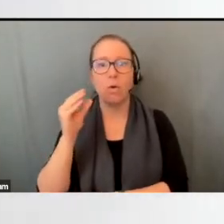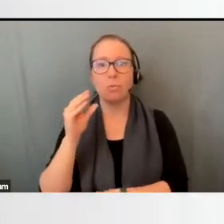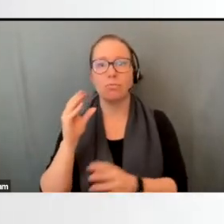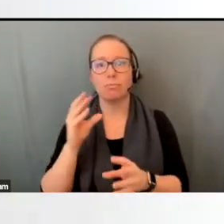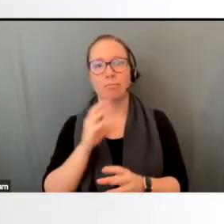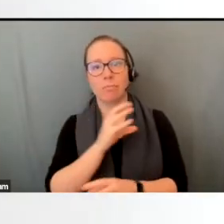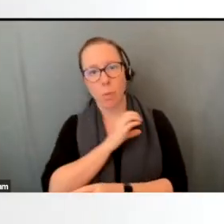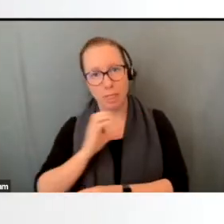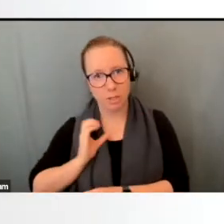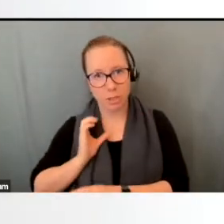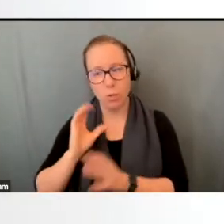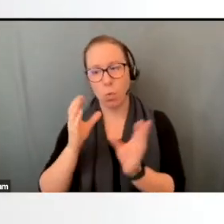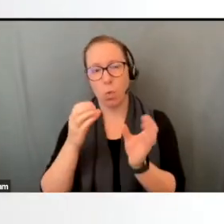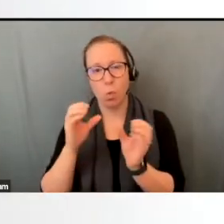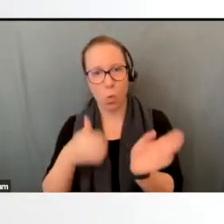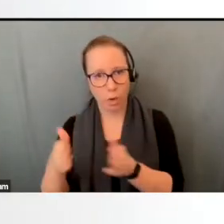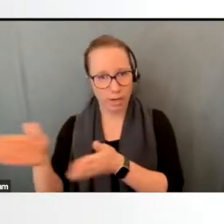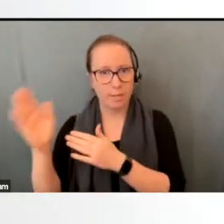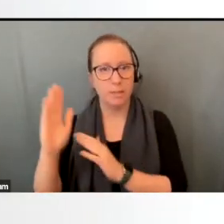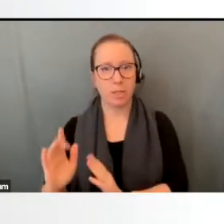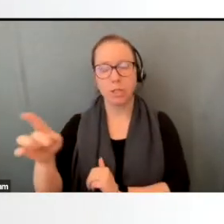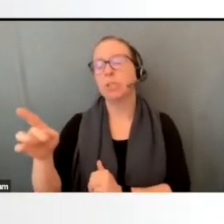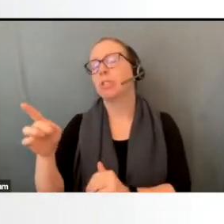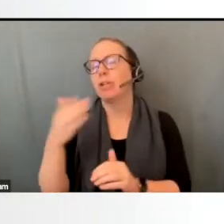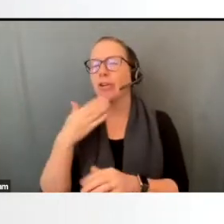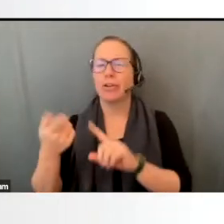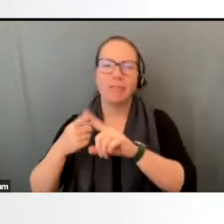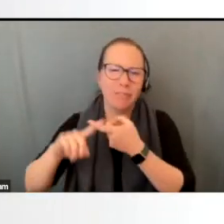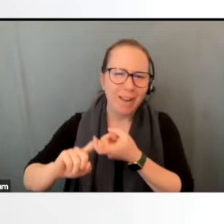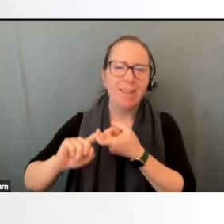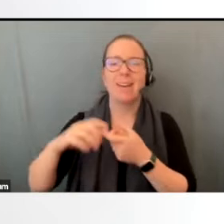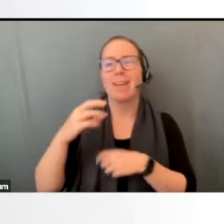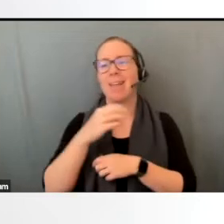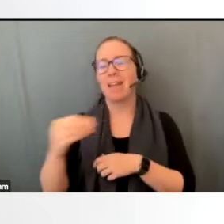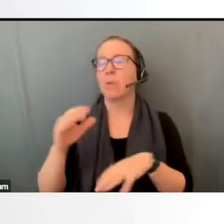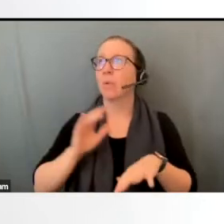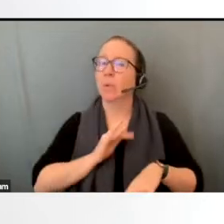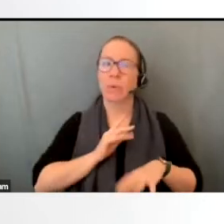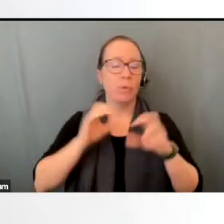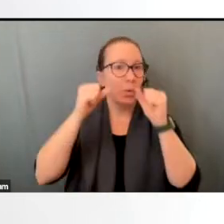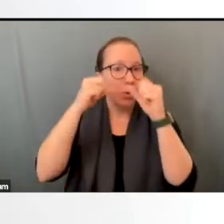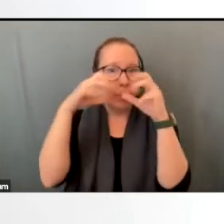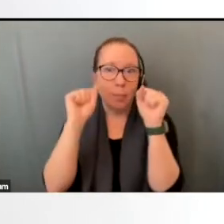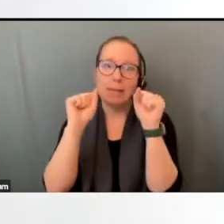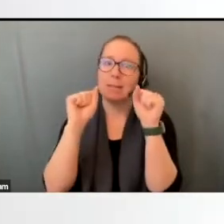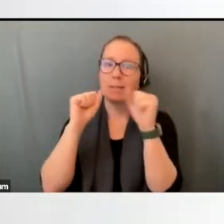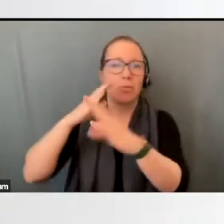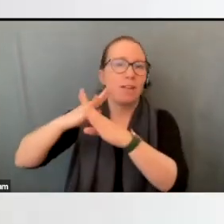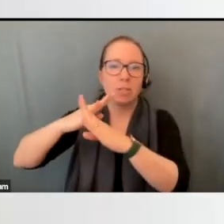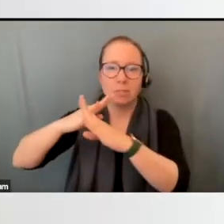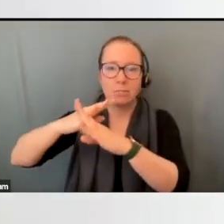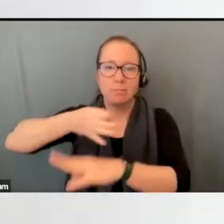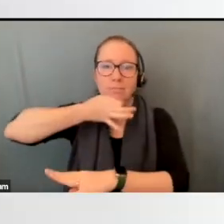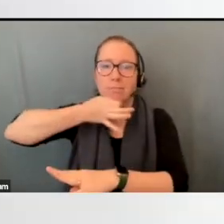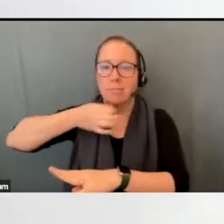organizer, is a good friend as well as an amazing prevention expert. She is the one I